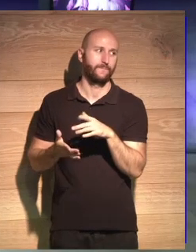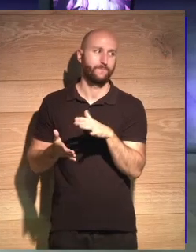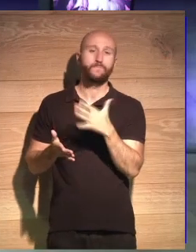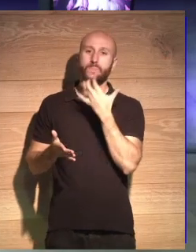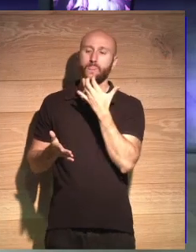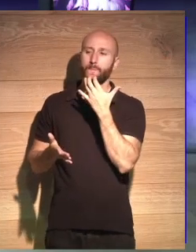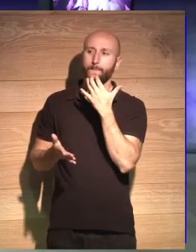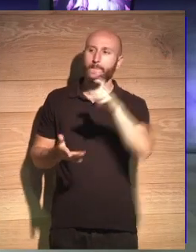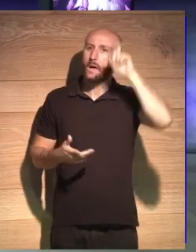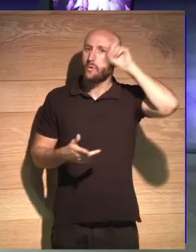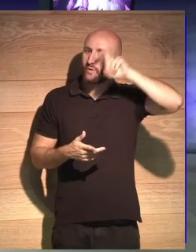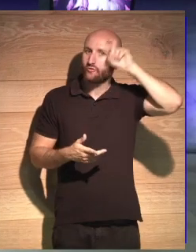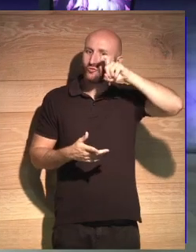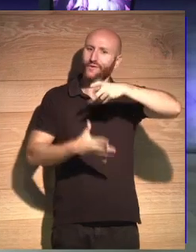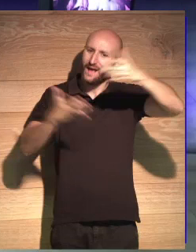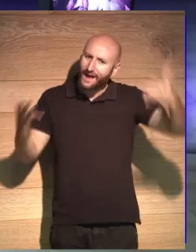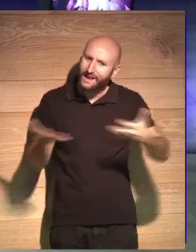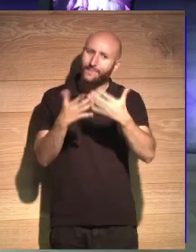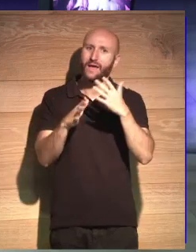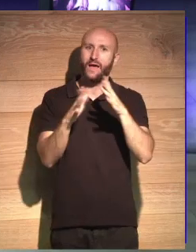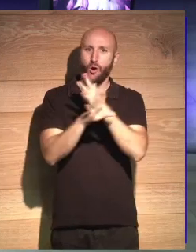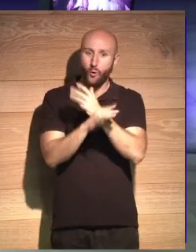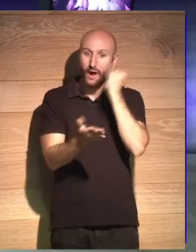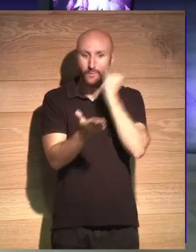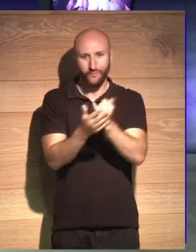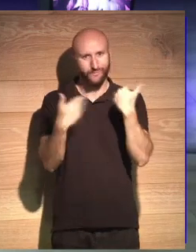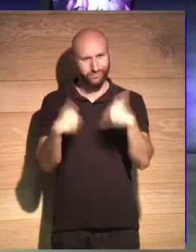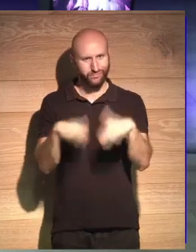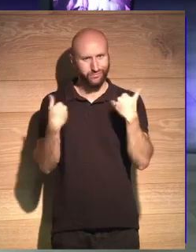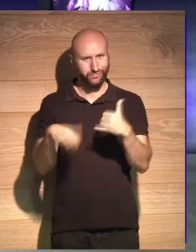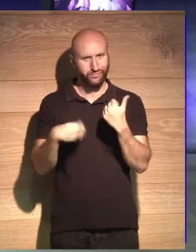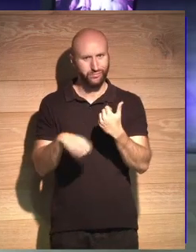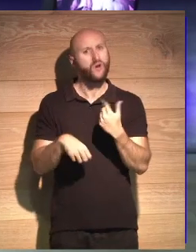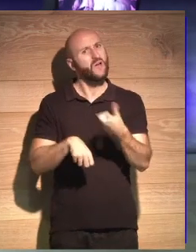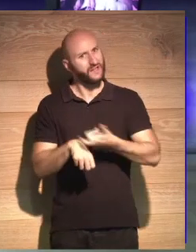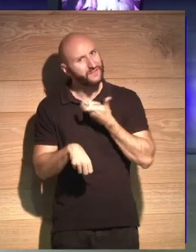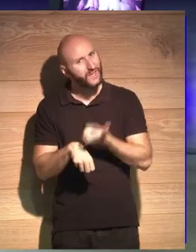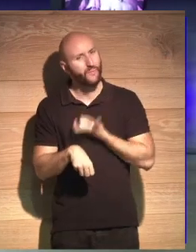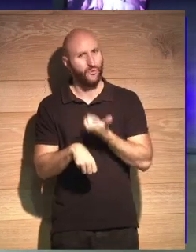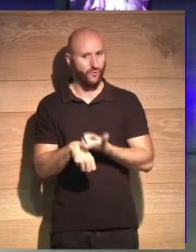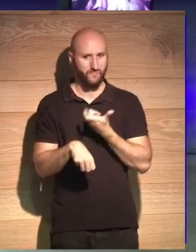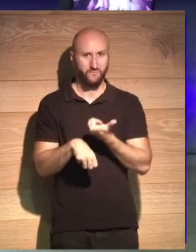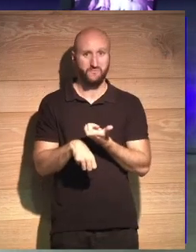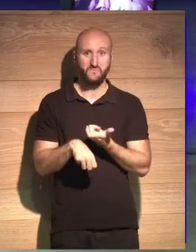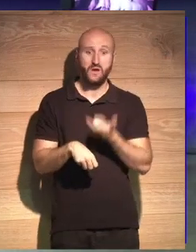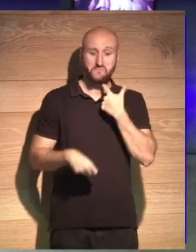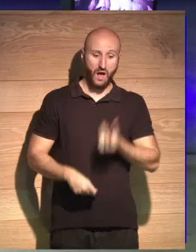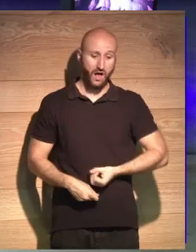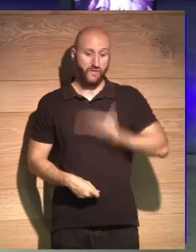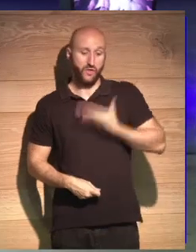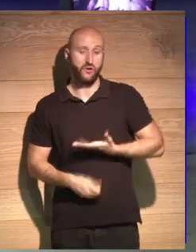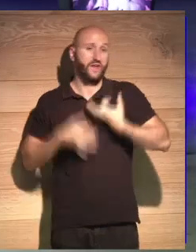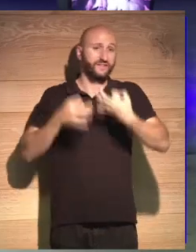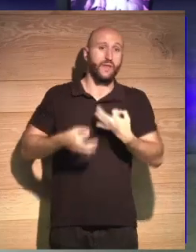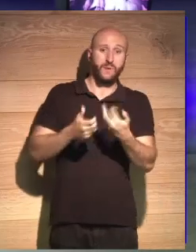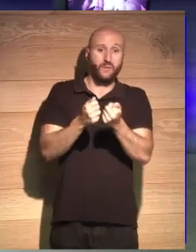playing. So I find it difficult to find a teacher who really feels like taking up video games. Not everybody